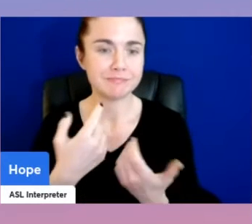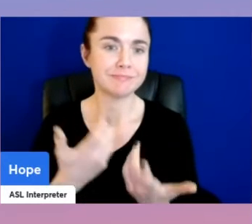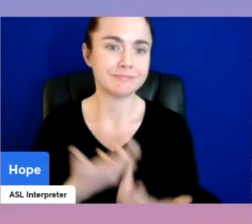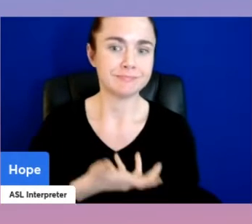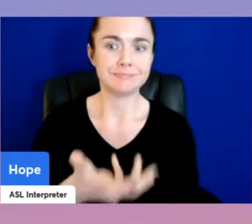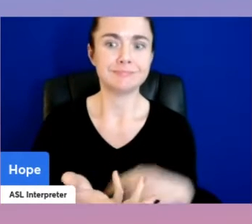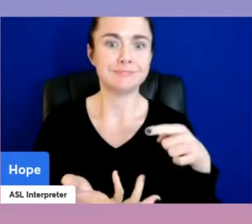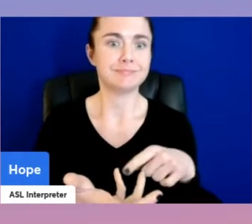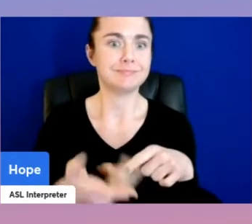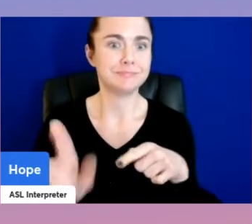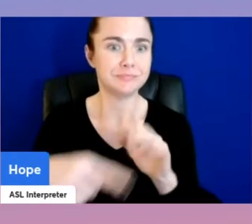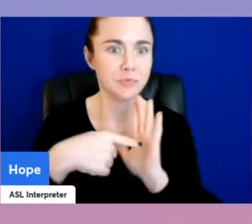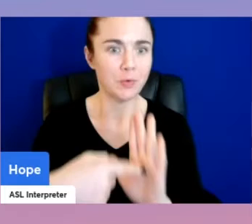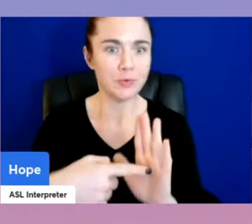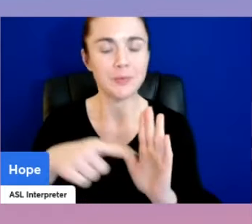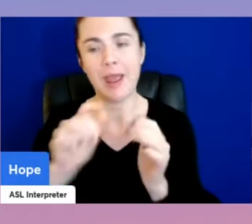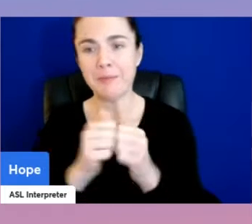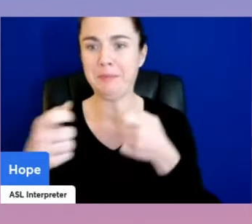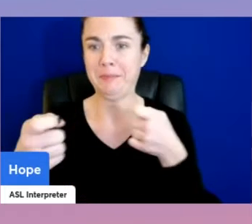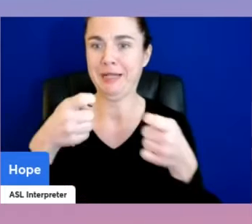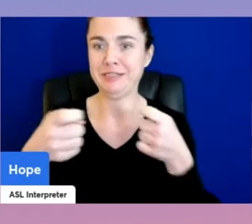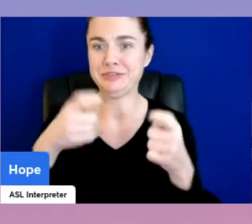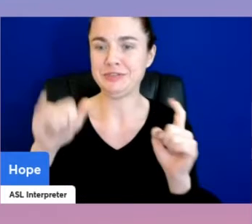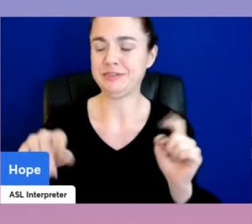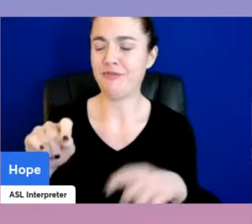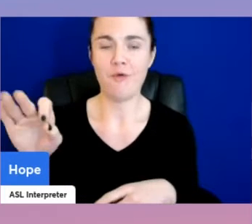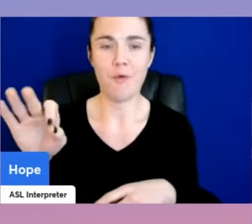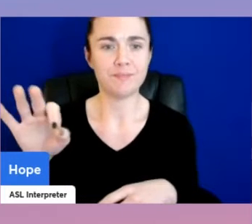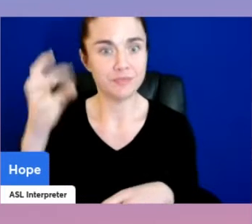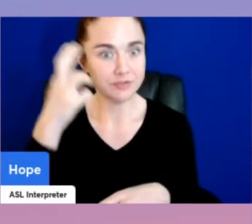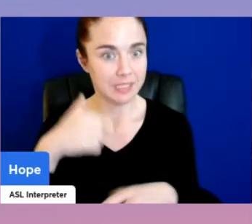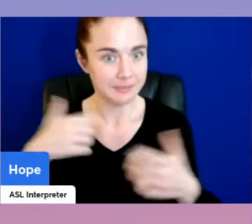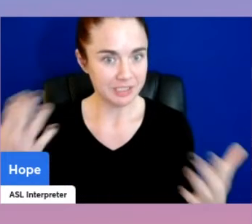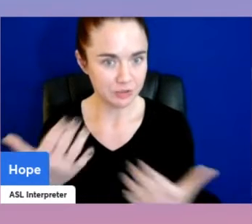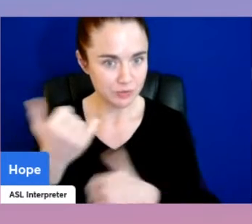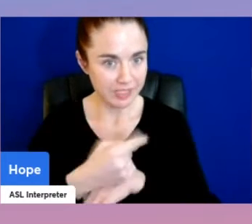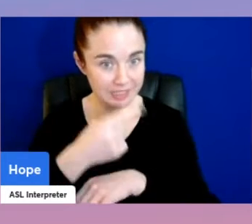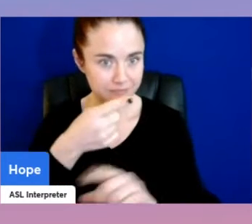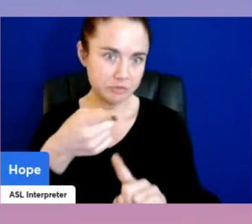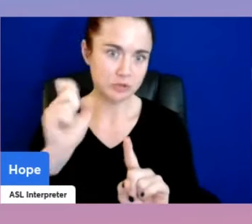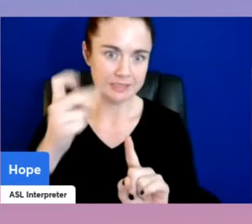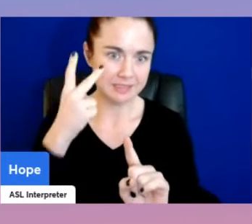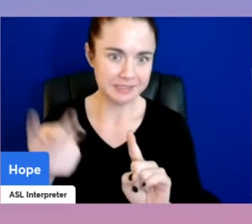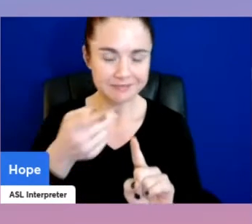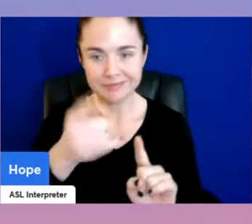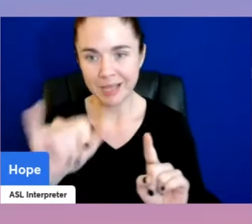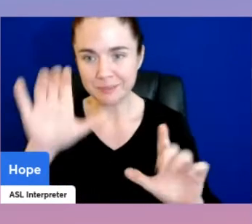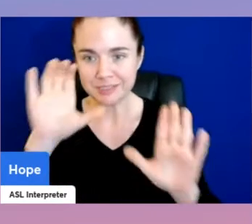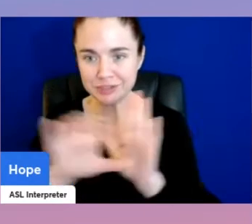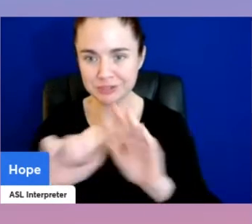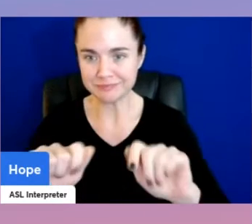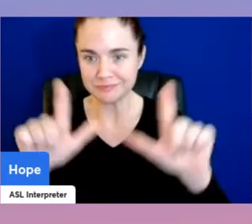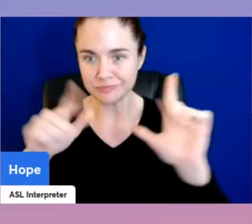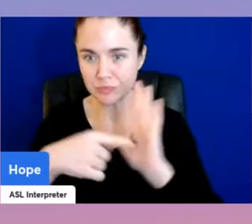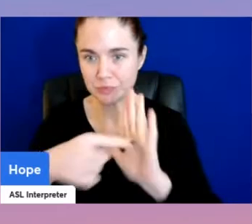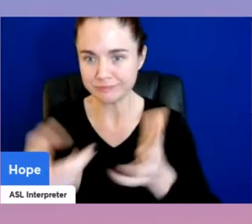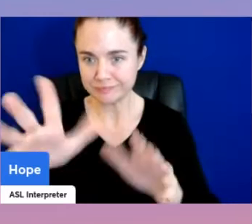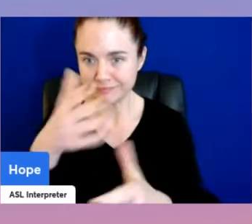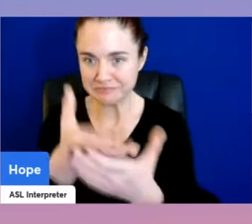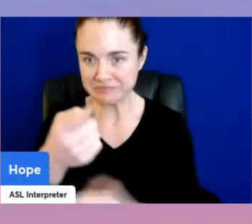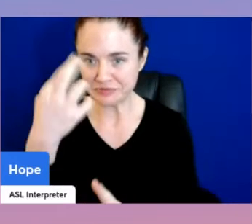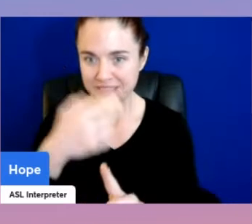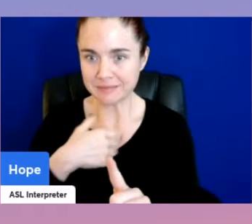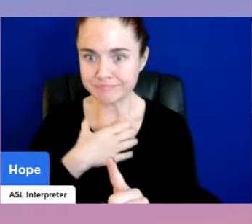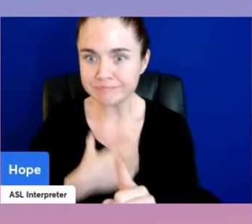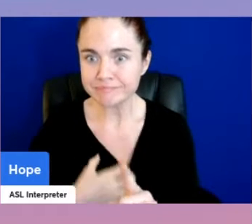to Terraform Azure. So why am I here talking to you today? I think this picture gives a pretty good reason why I'm so passionate about Terraform. I